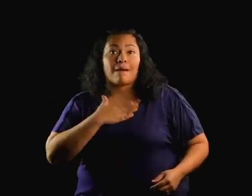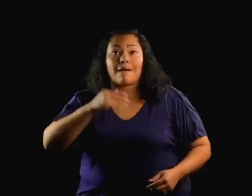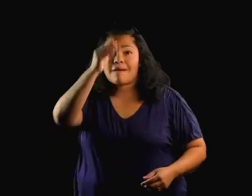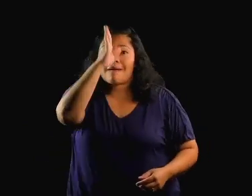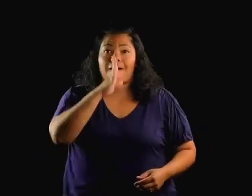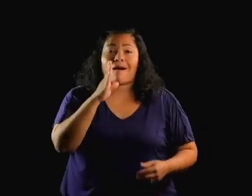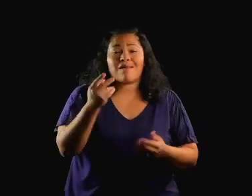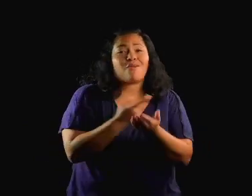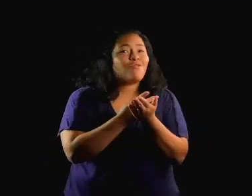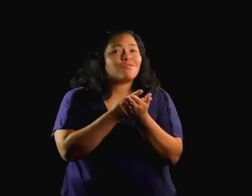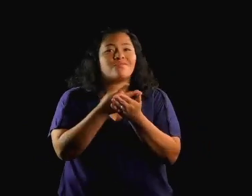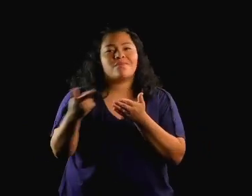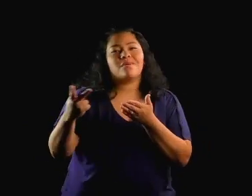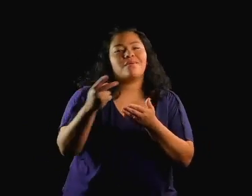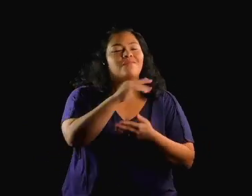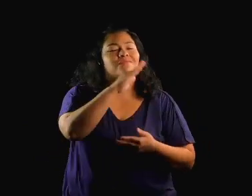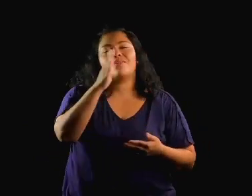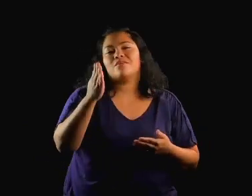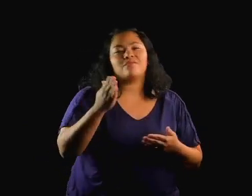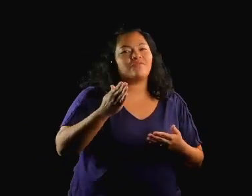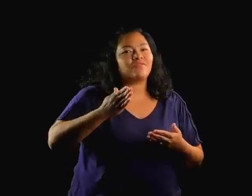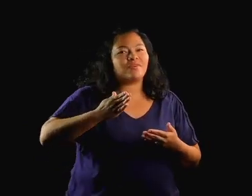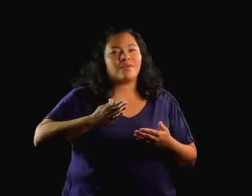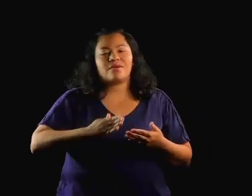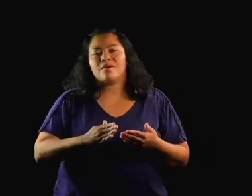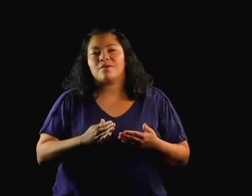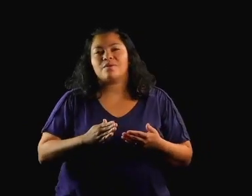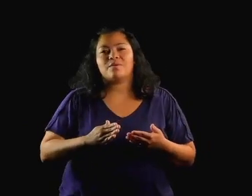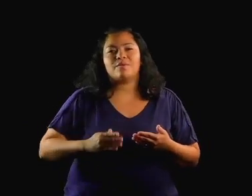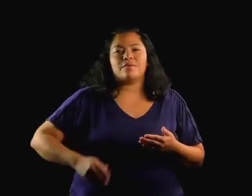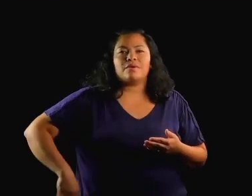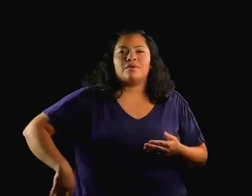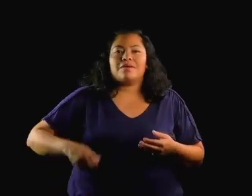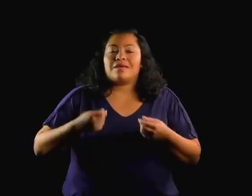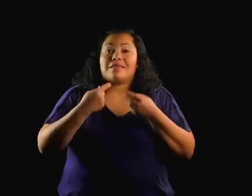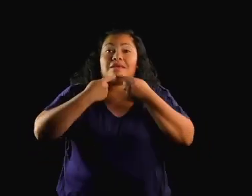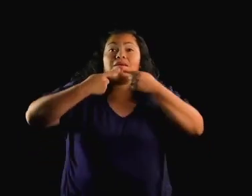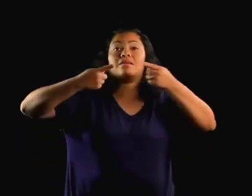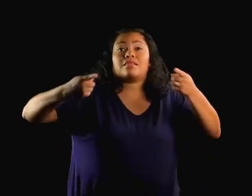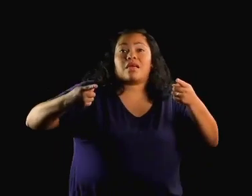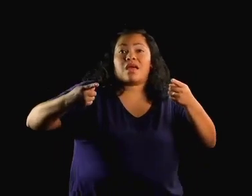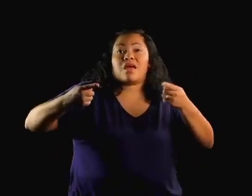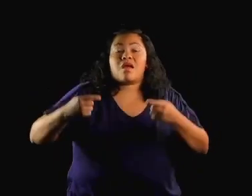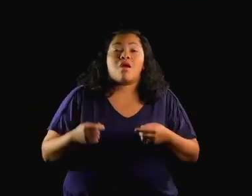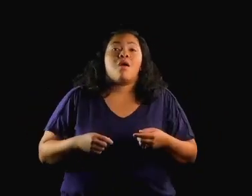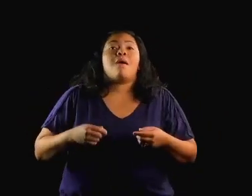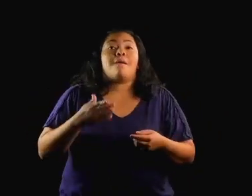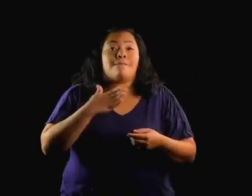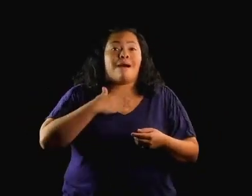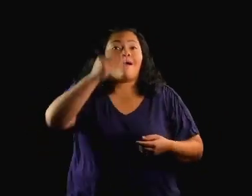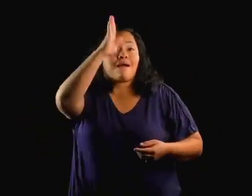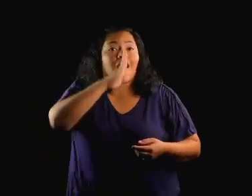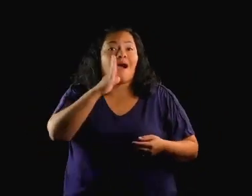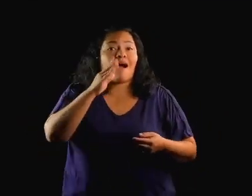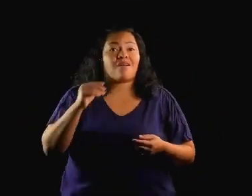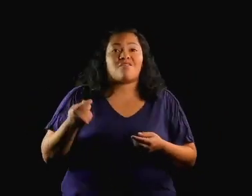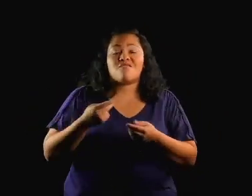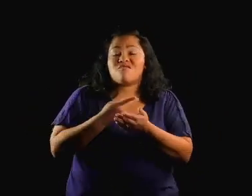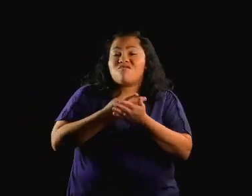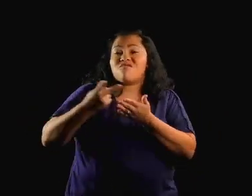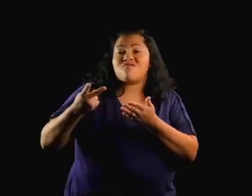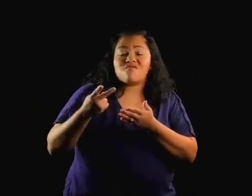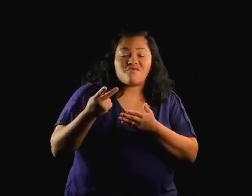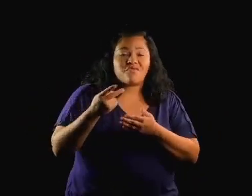triumph. My God will never fail. Will you declare that where you are? Say, my God